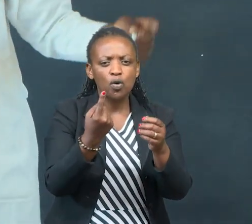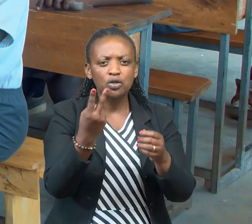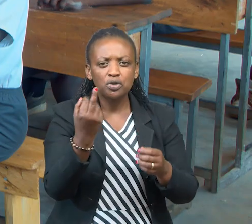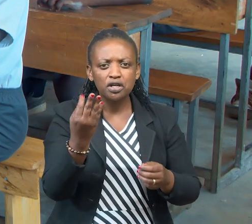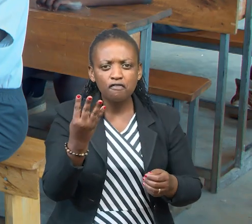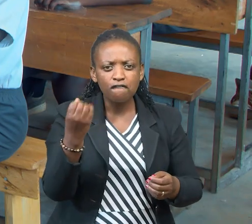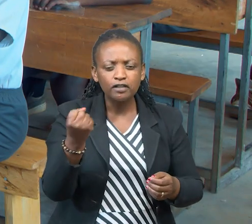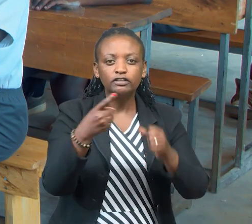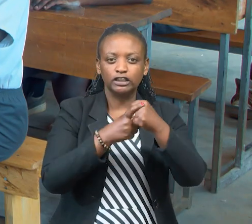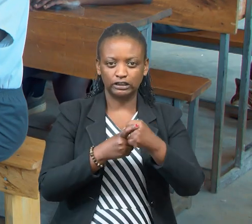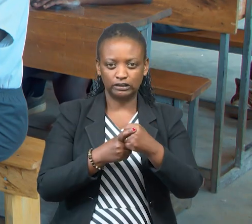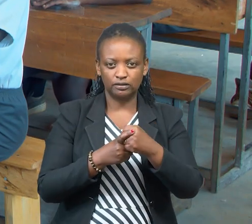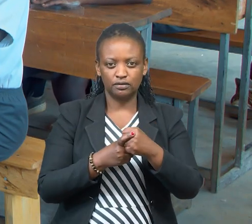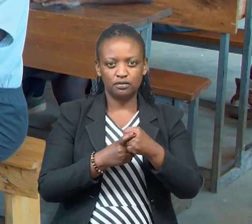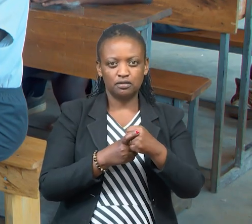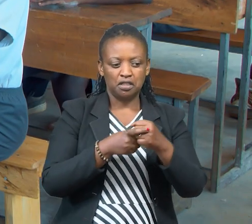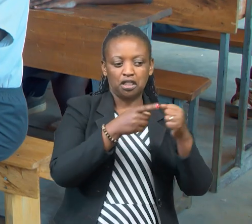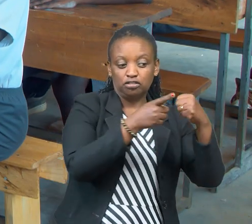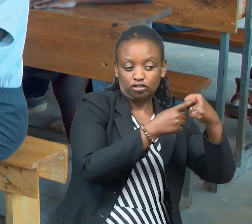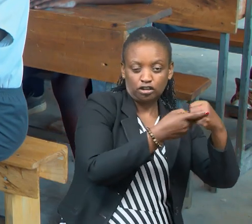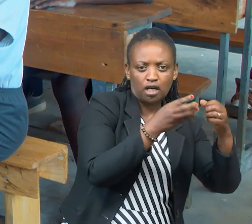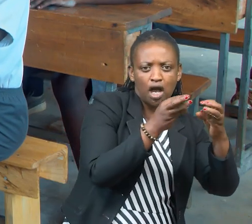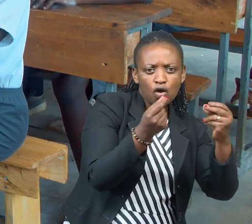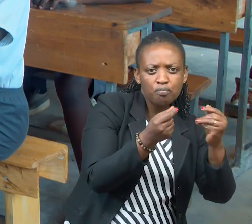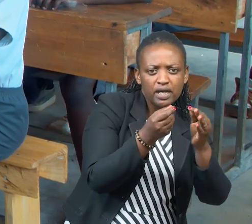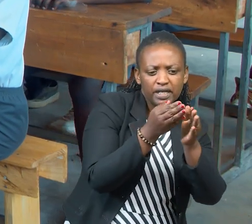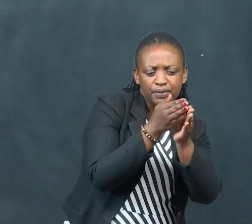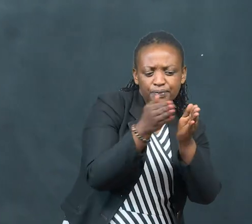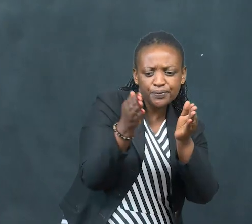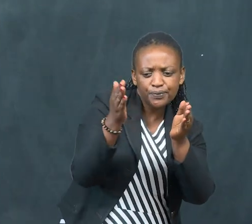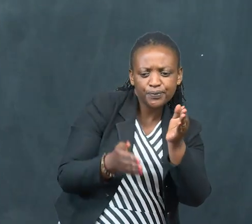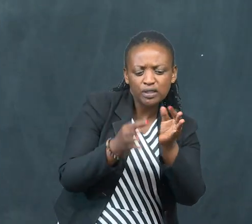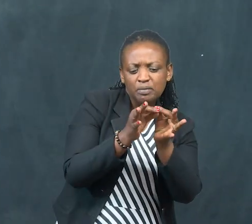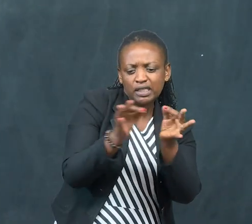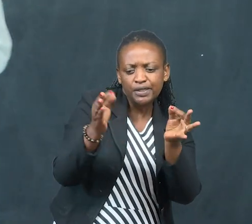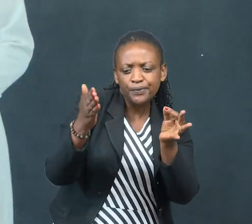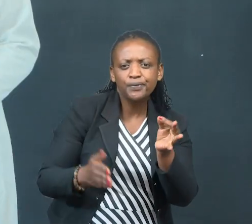objects? 1, 2, 3, 4, 5, 6. To be 6. How many intervals?